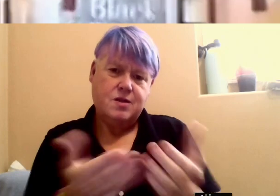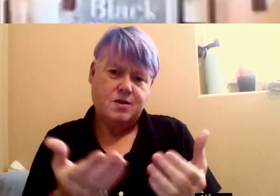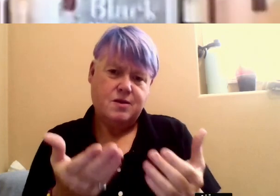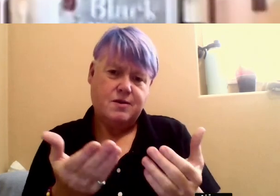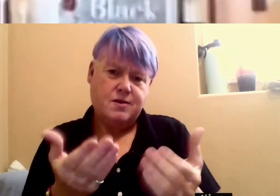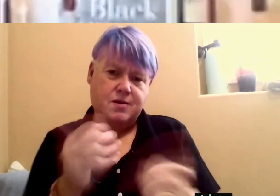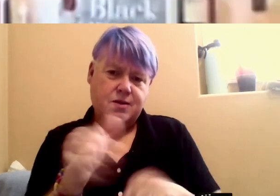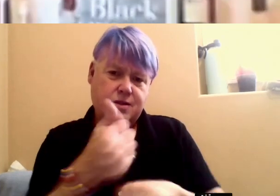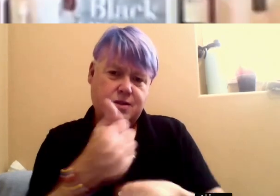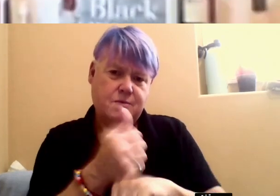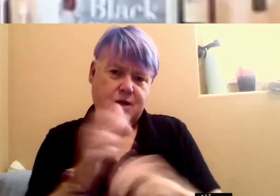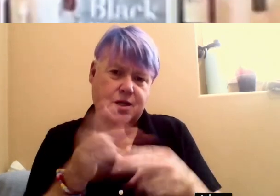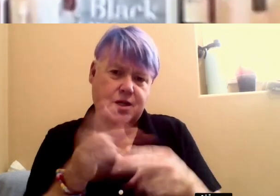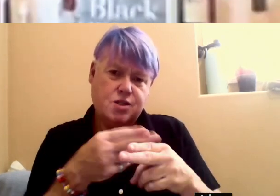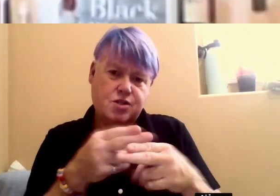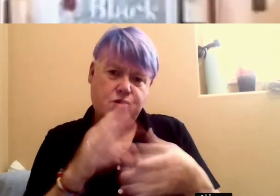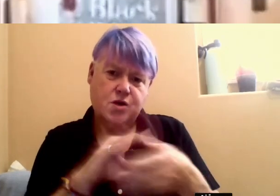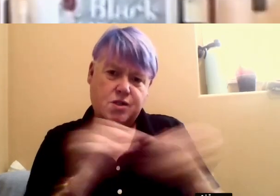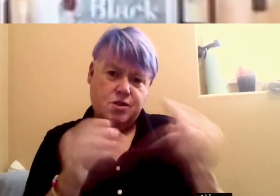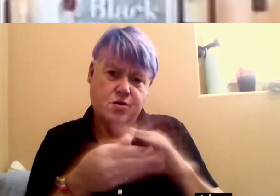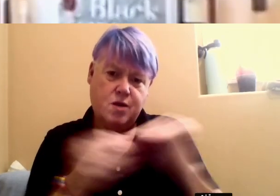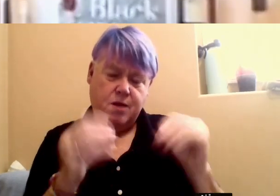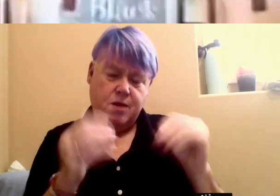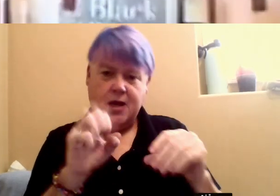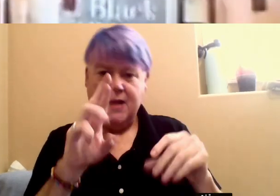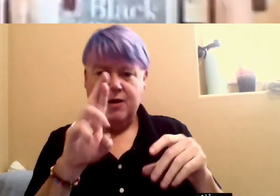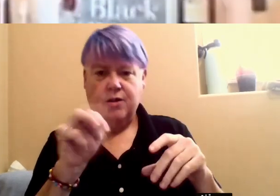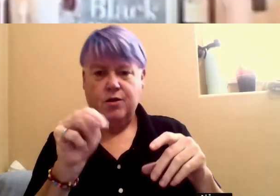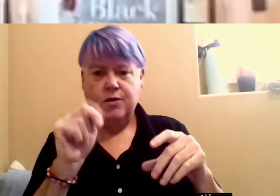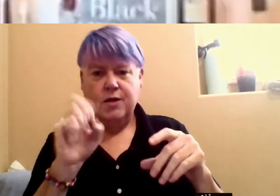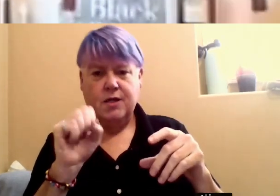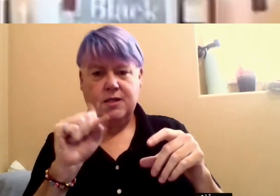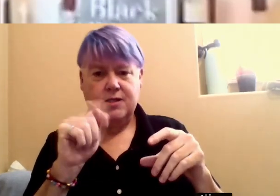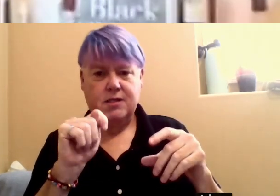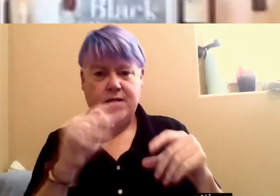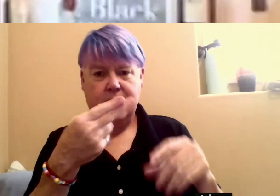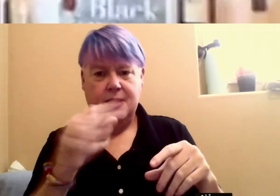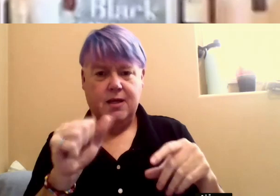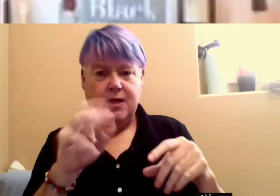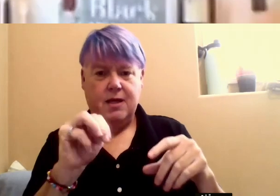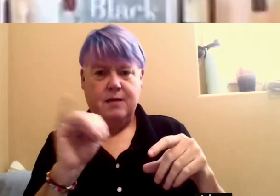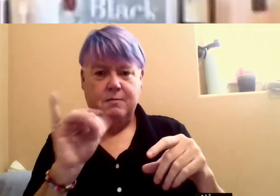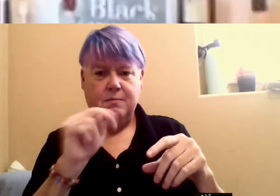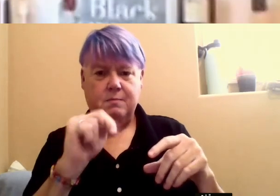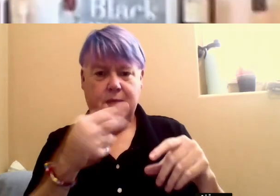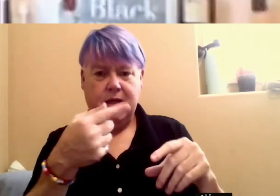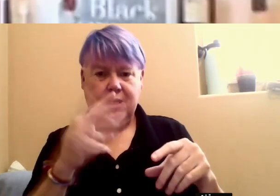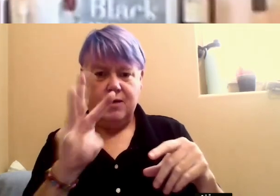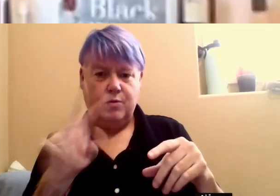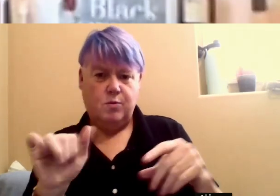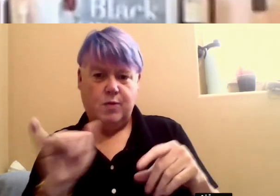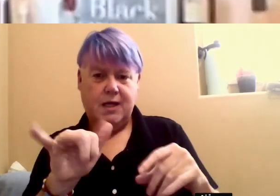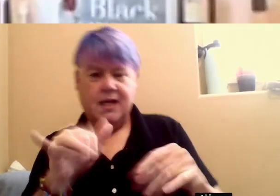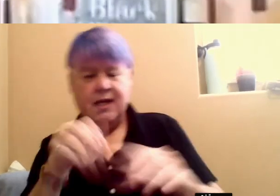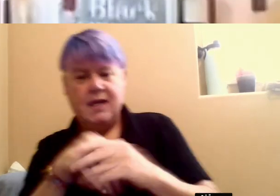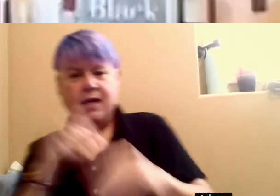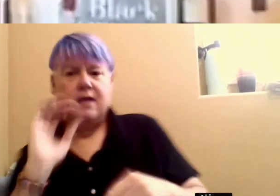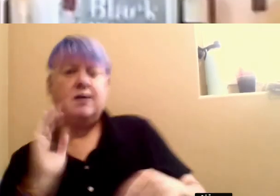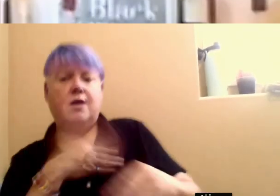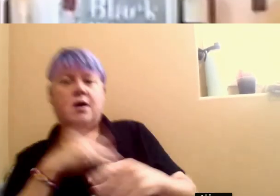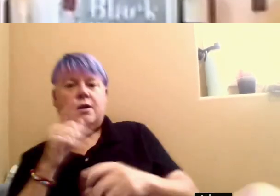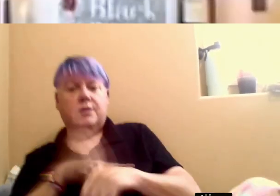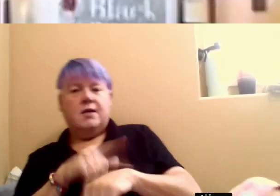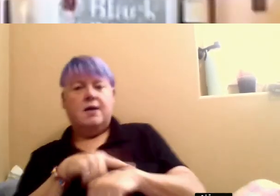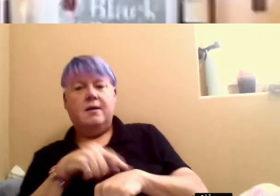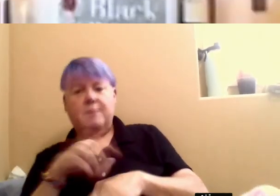short story collection by Ernest Hemingway, called In Our Time. And what it does is it takes like little micro